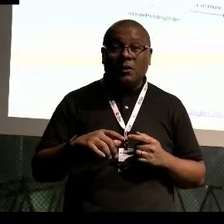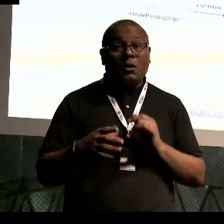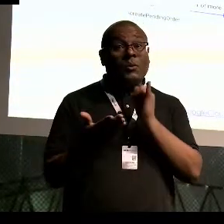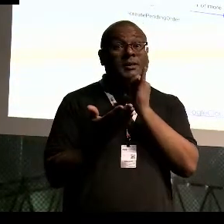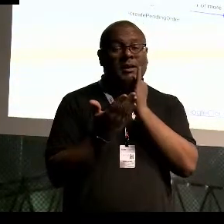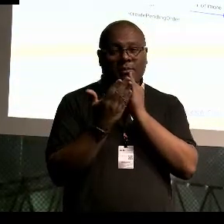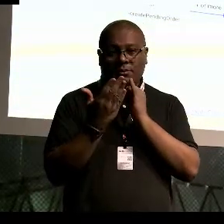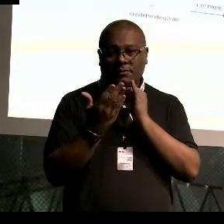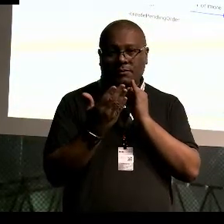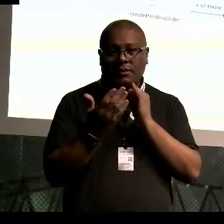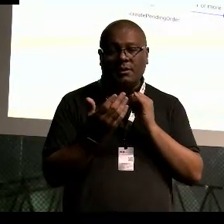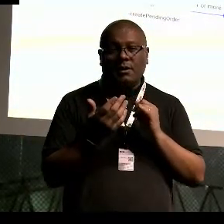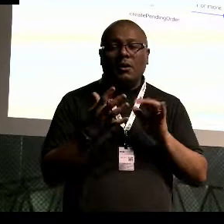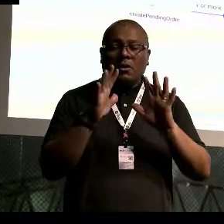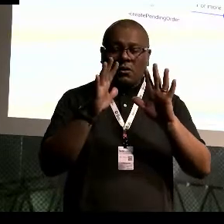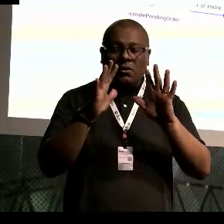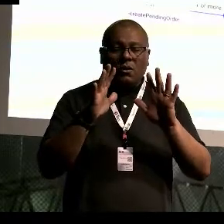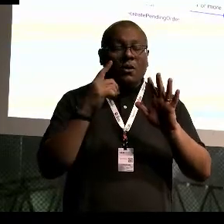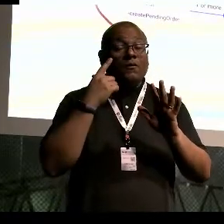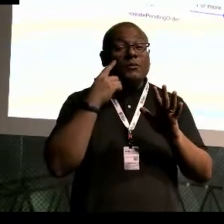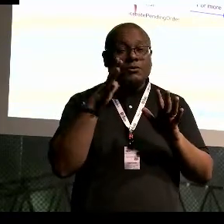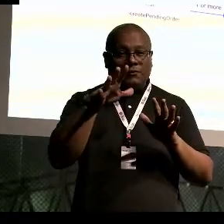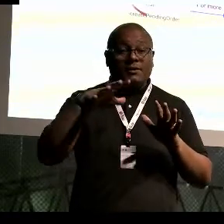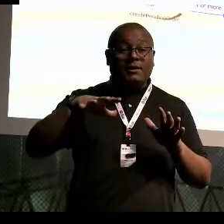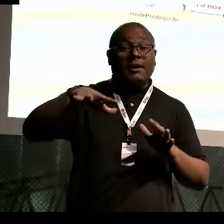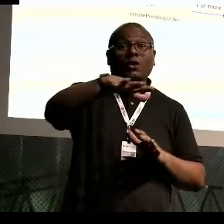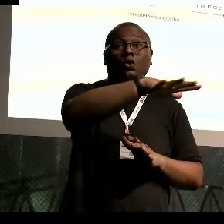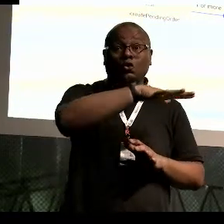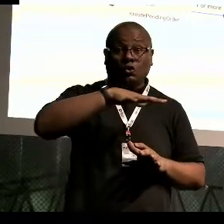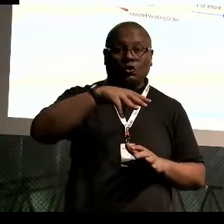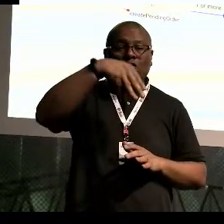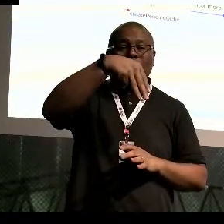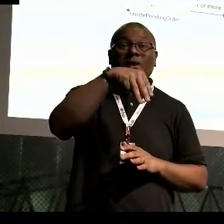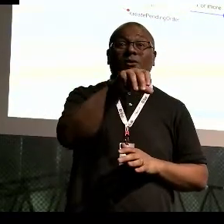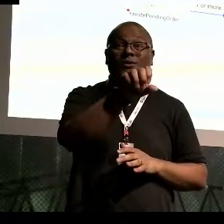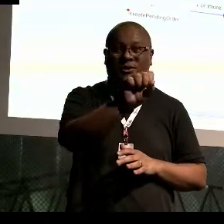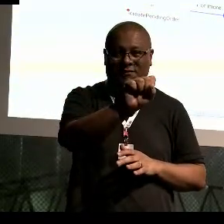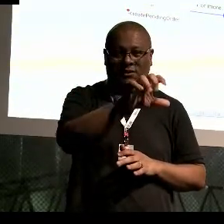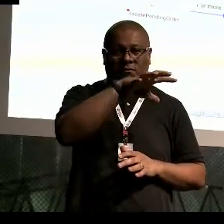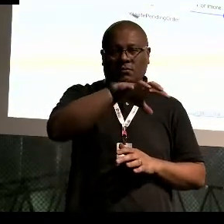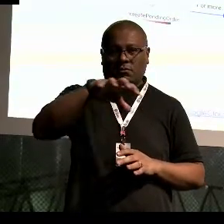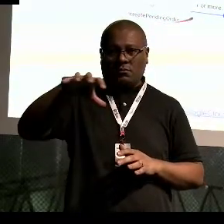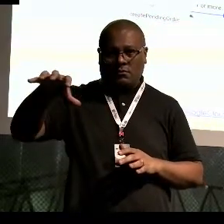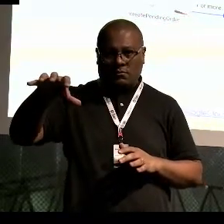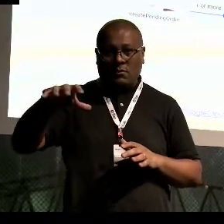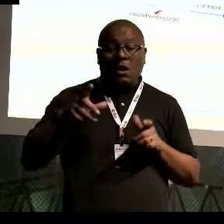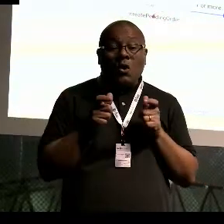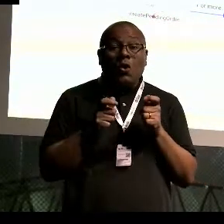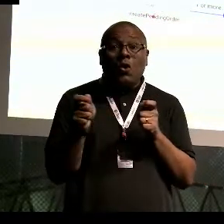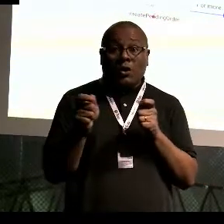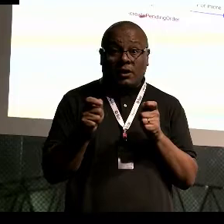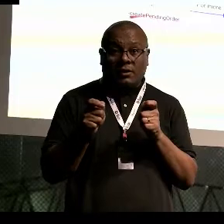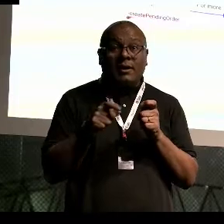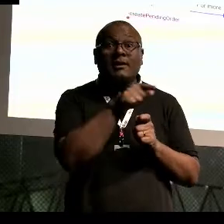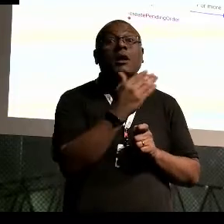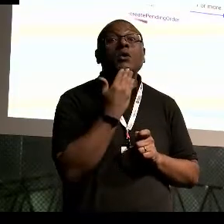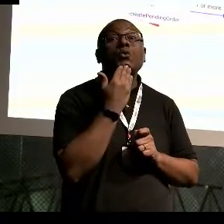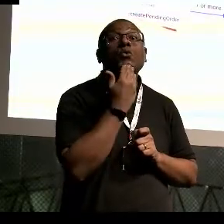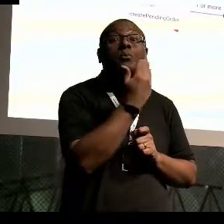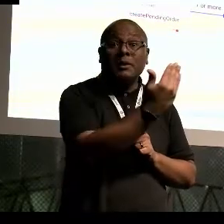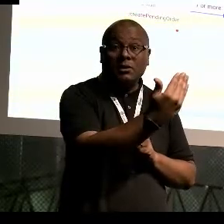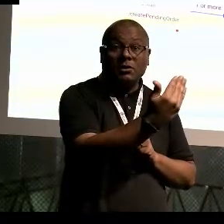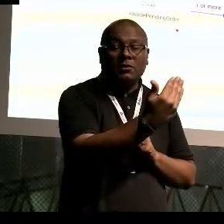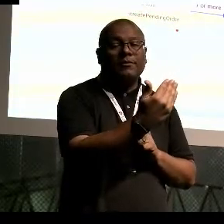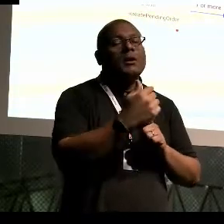example. Let's say you have an order service that receives some orders, and when you receive an order, you create